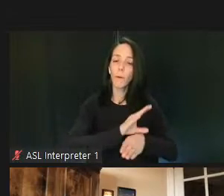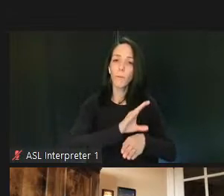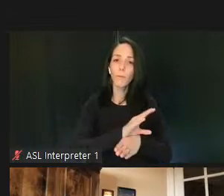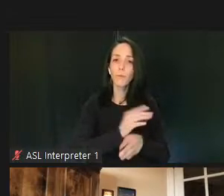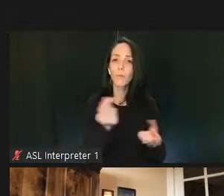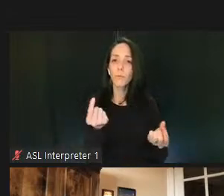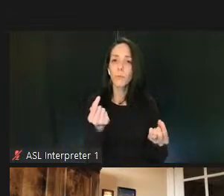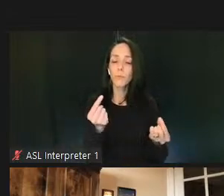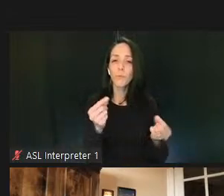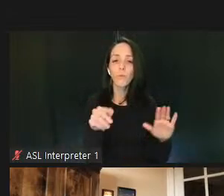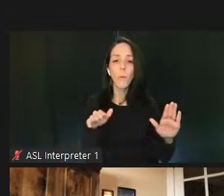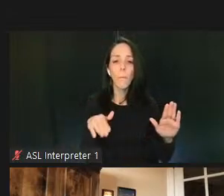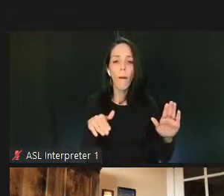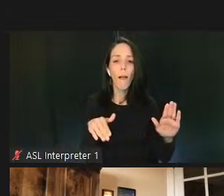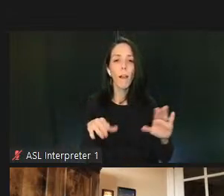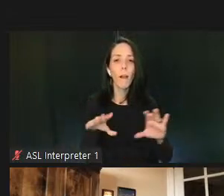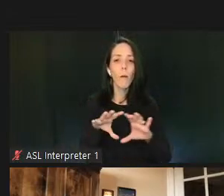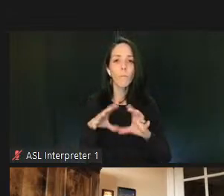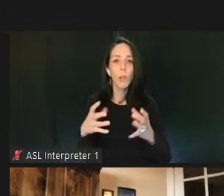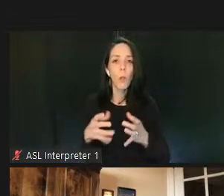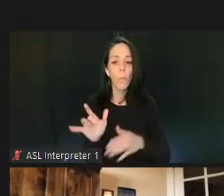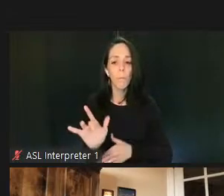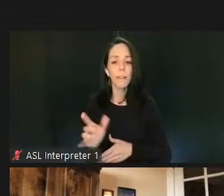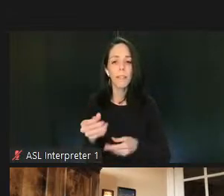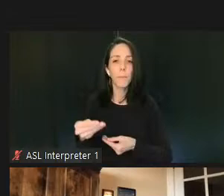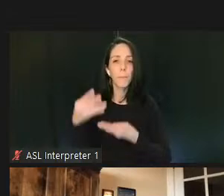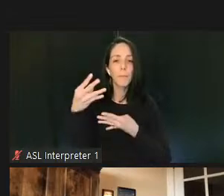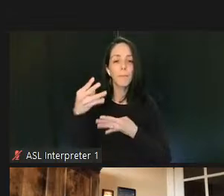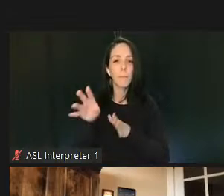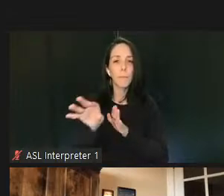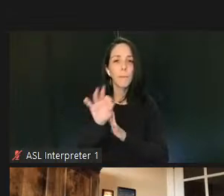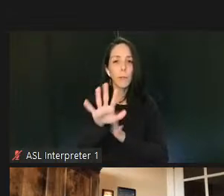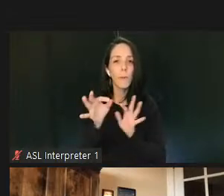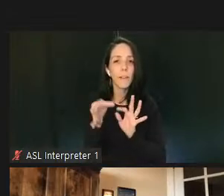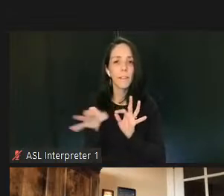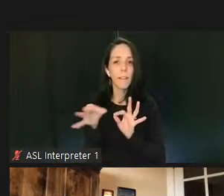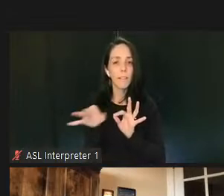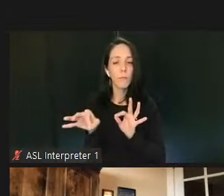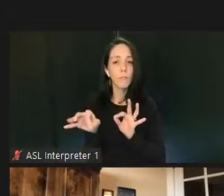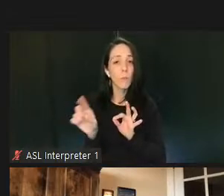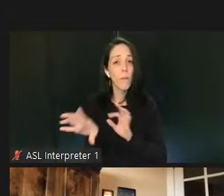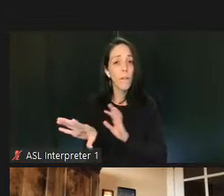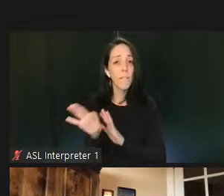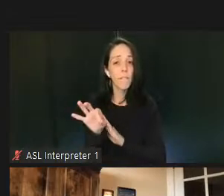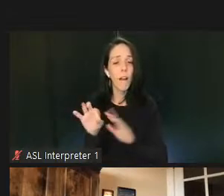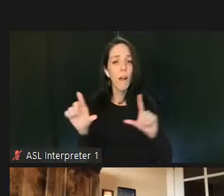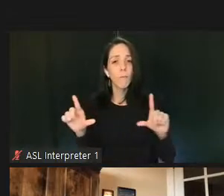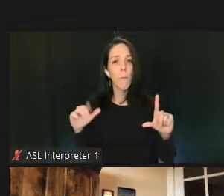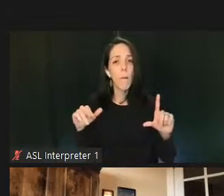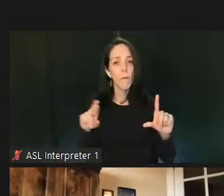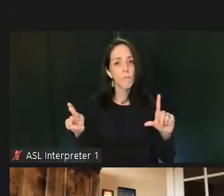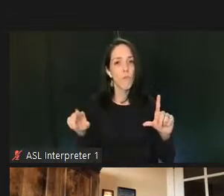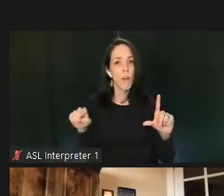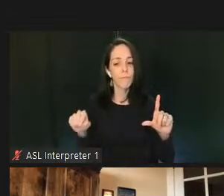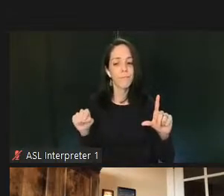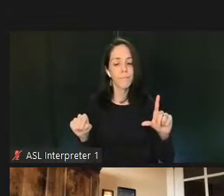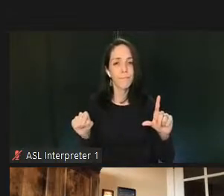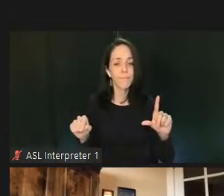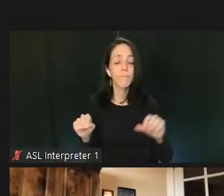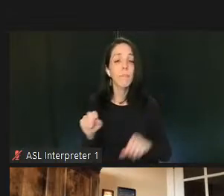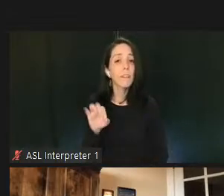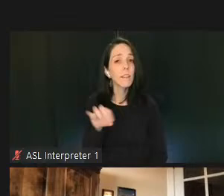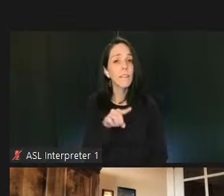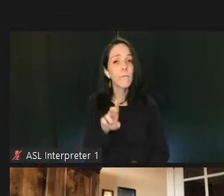globe icon with the legend interpretation located at the bottom right of your computer screen. If you're using